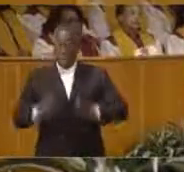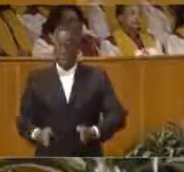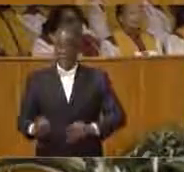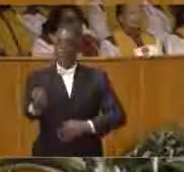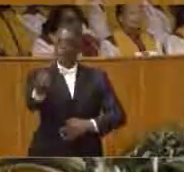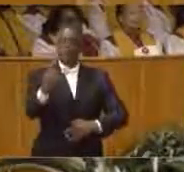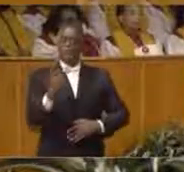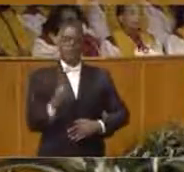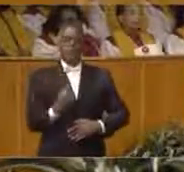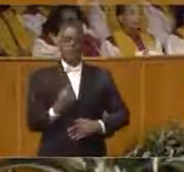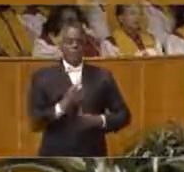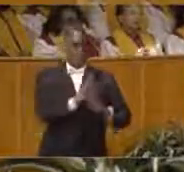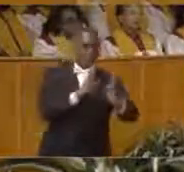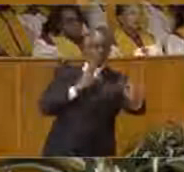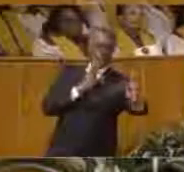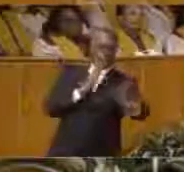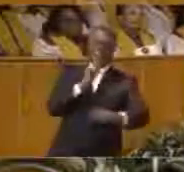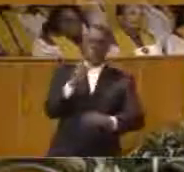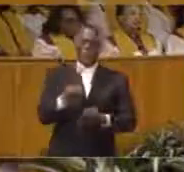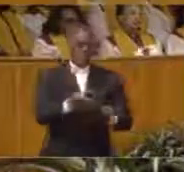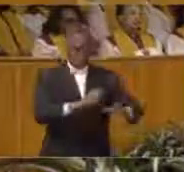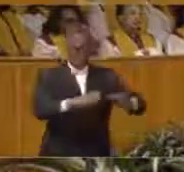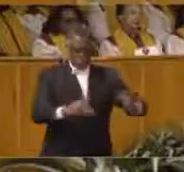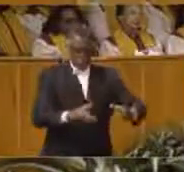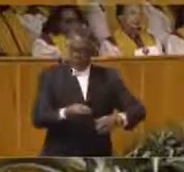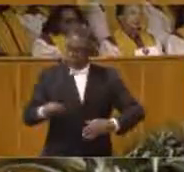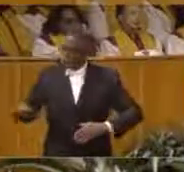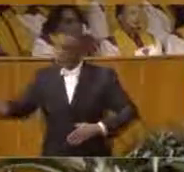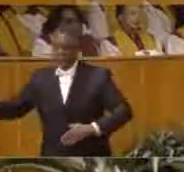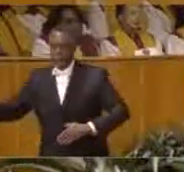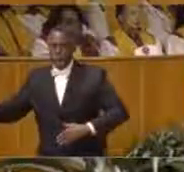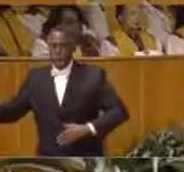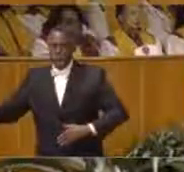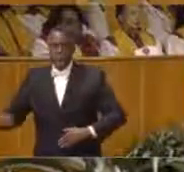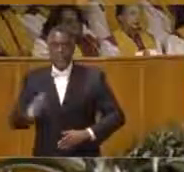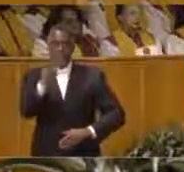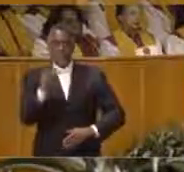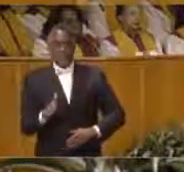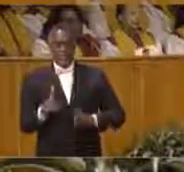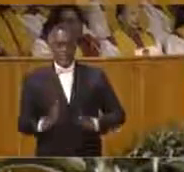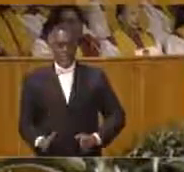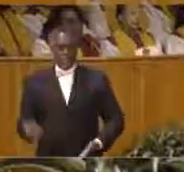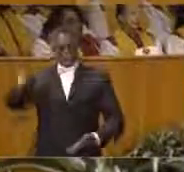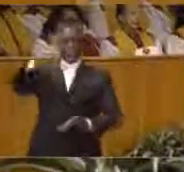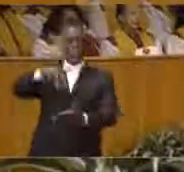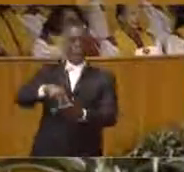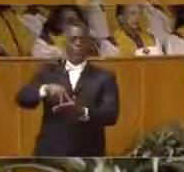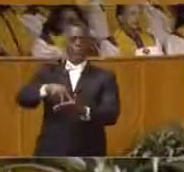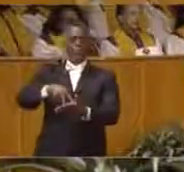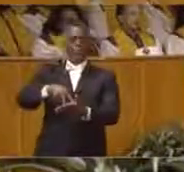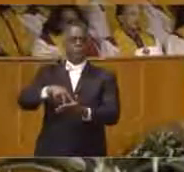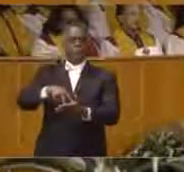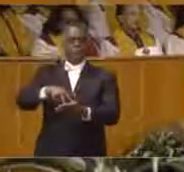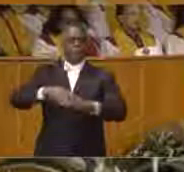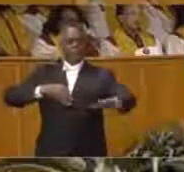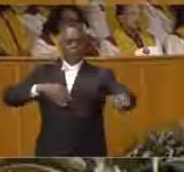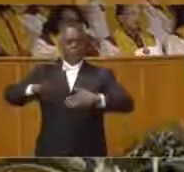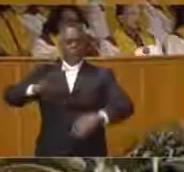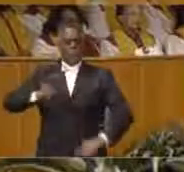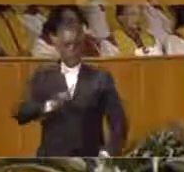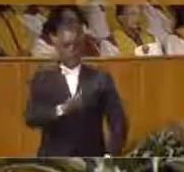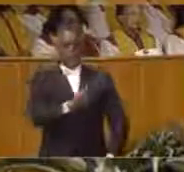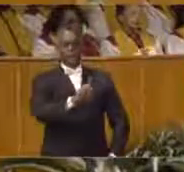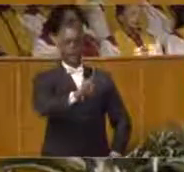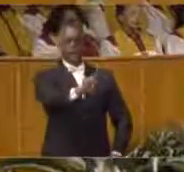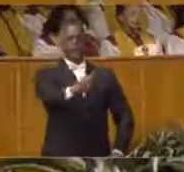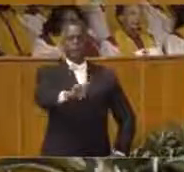come. No, we didn't pass no offering tray. The tithers stood up. And they walked down the aisle